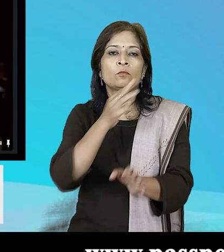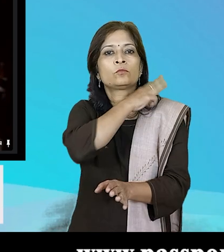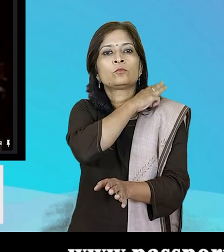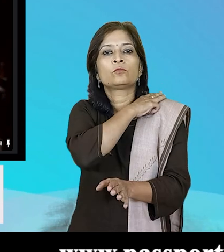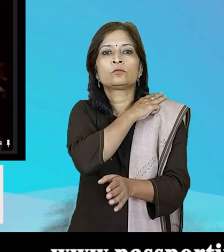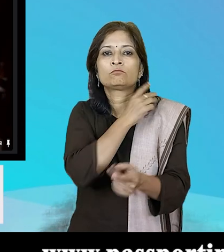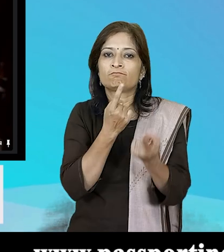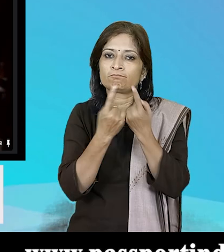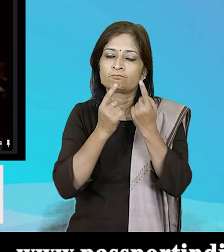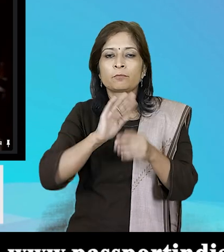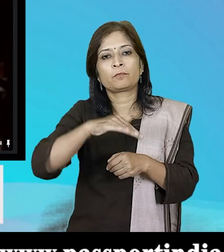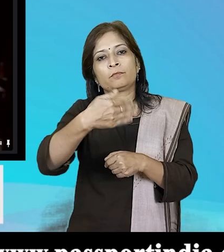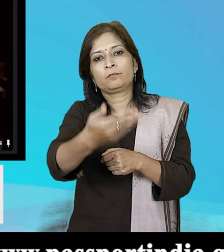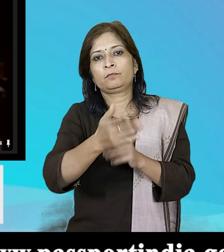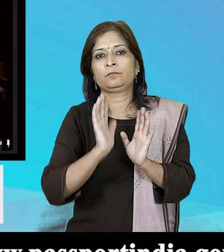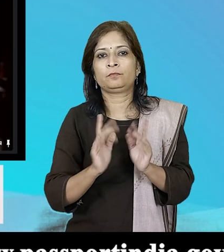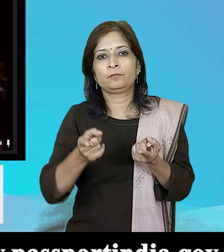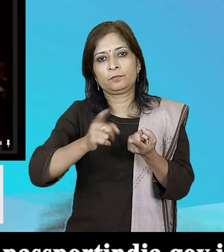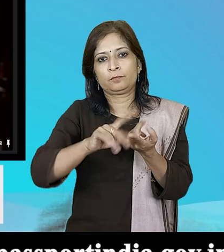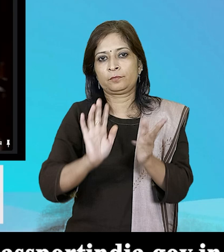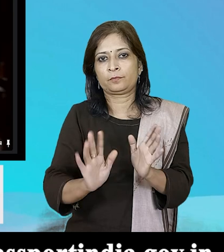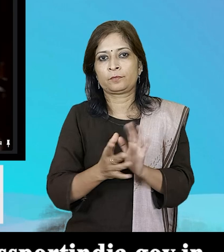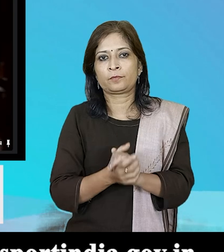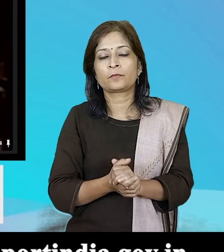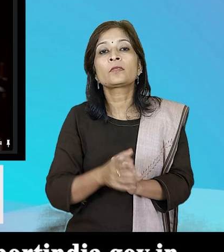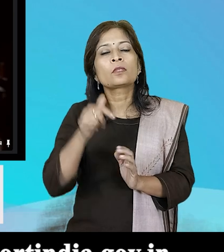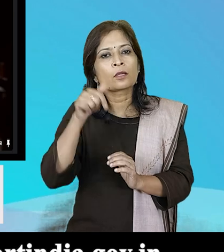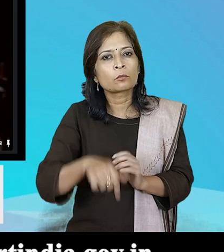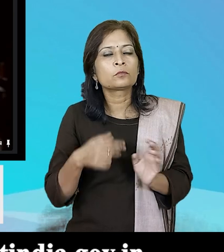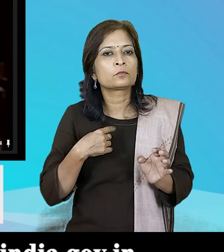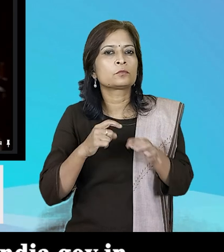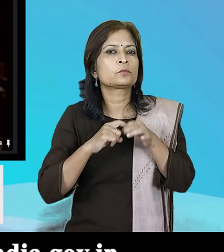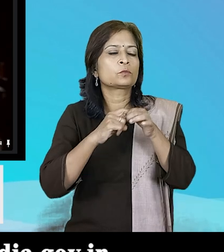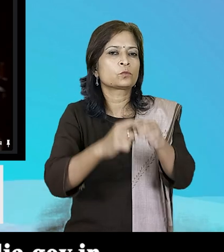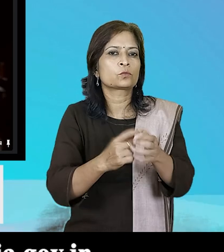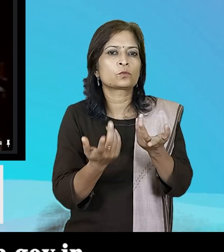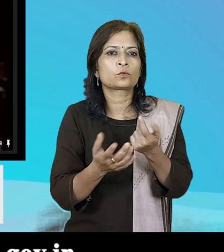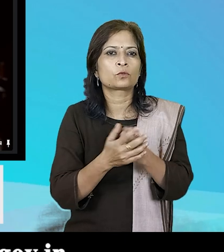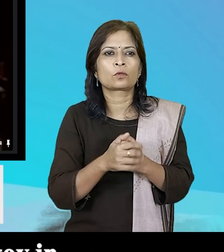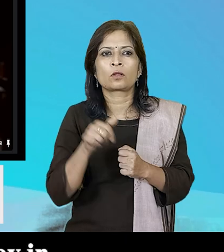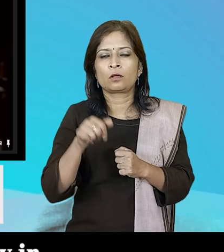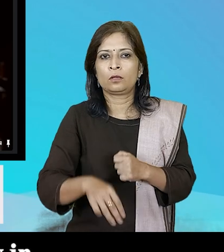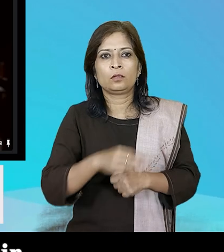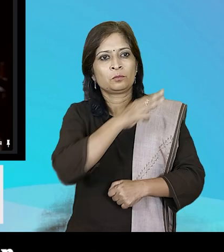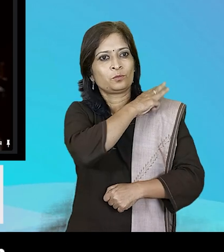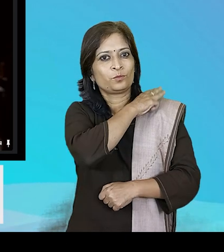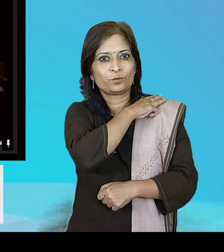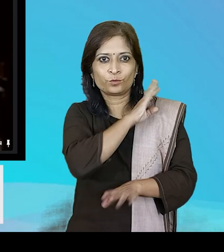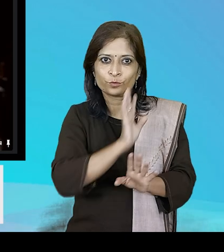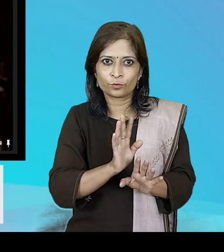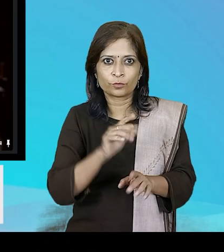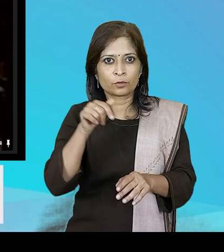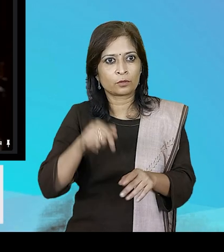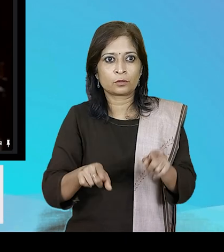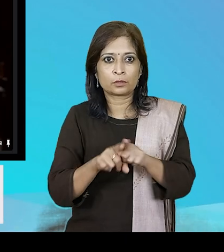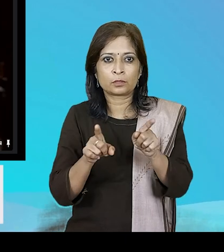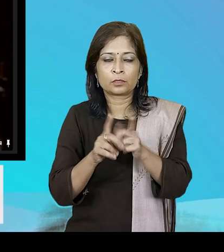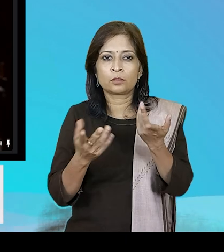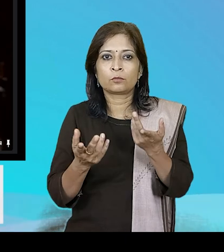Okay. Okay, ma'am. Got it. Yeah. So now I would want to know, ma'am. Usually we have seen